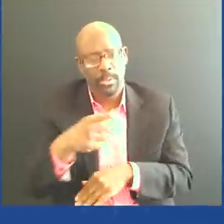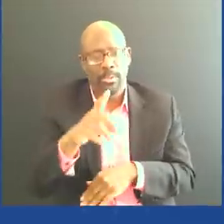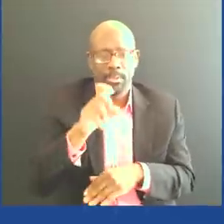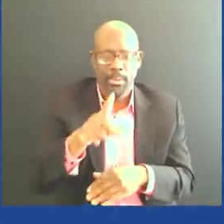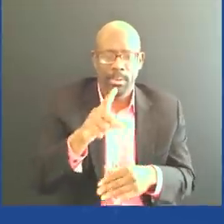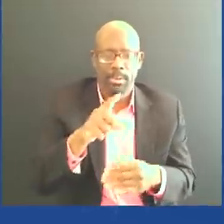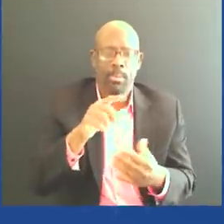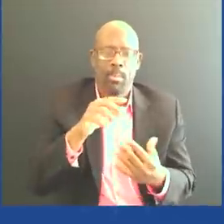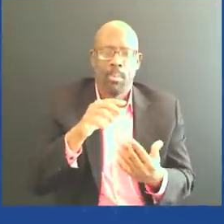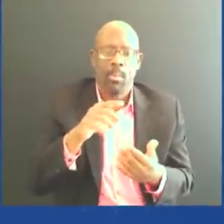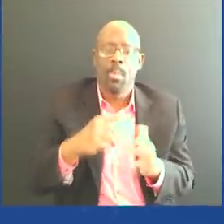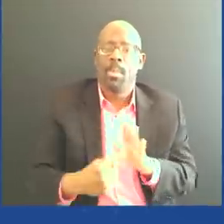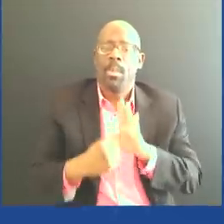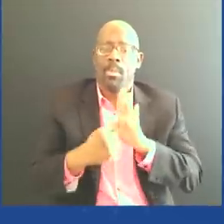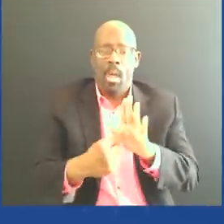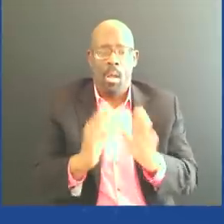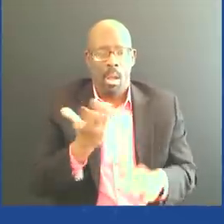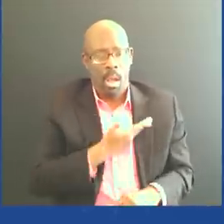first state.